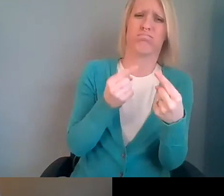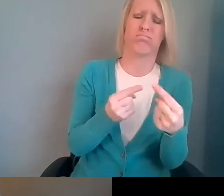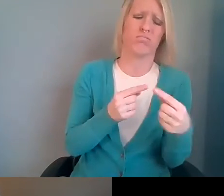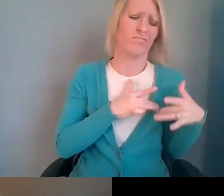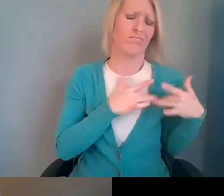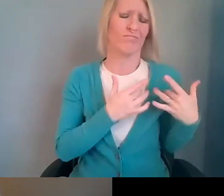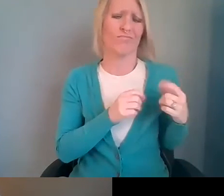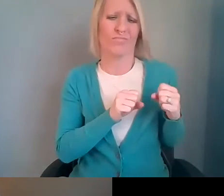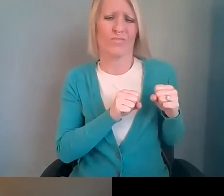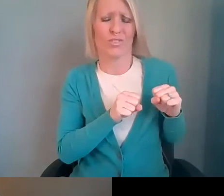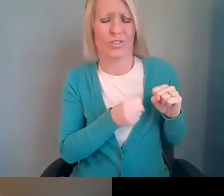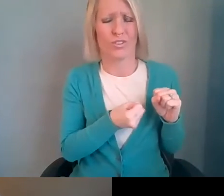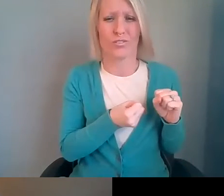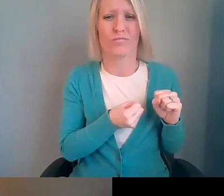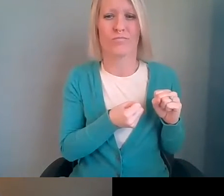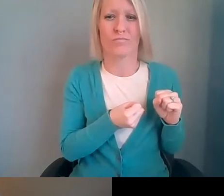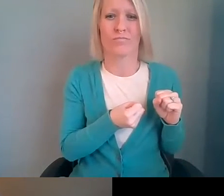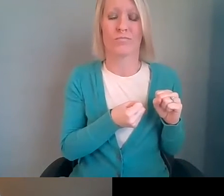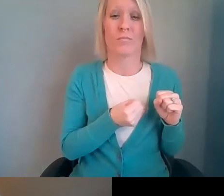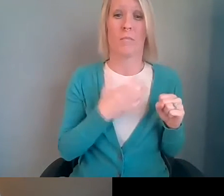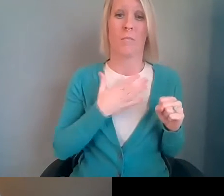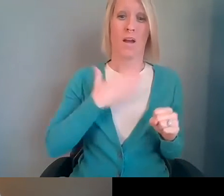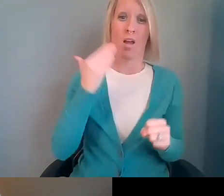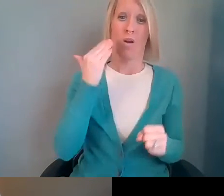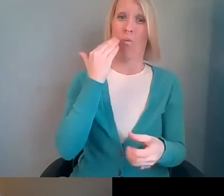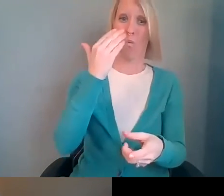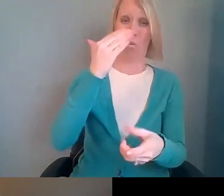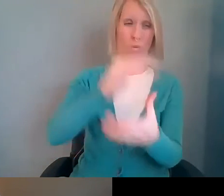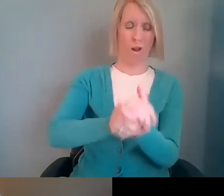week after my wife had left that I was